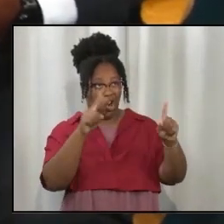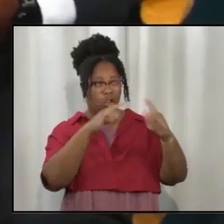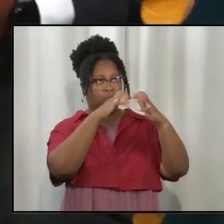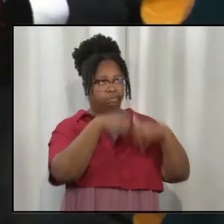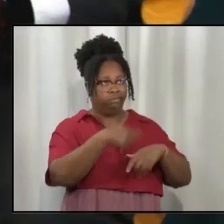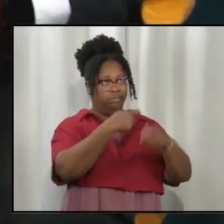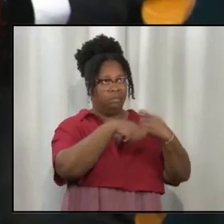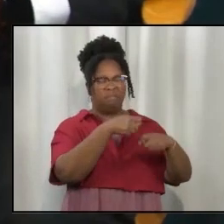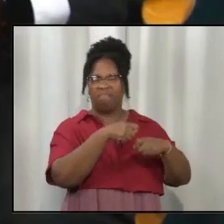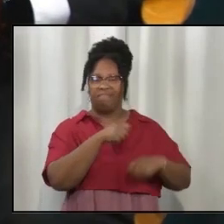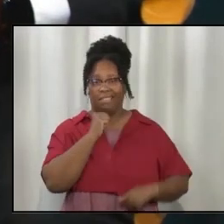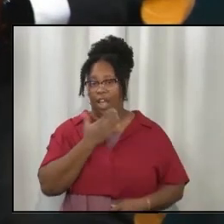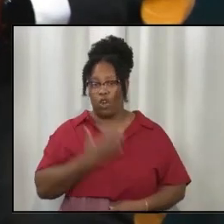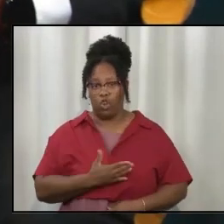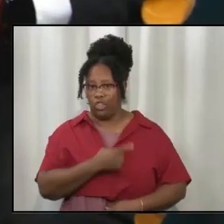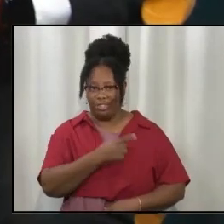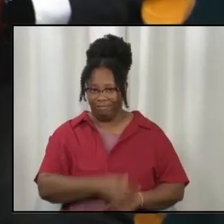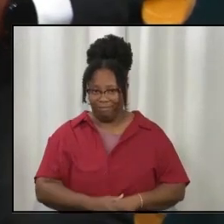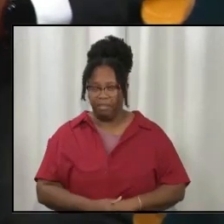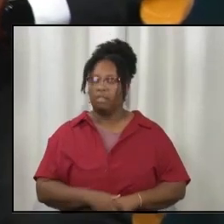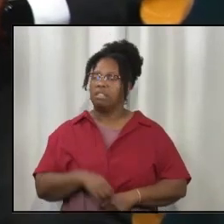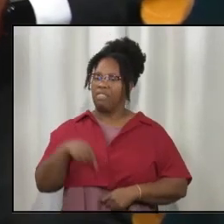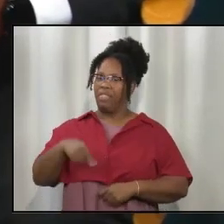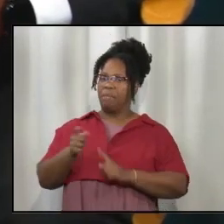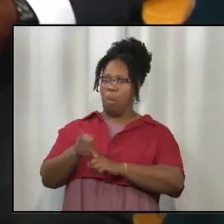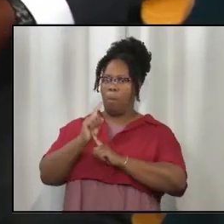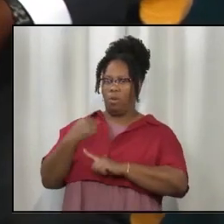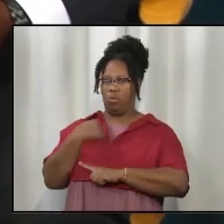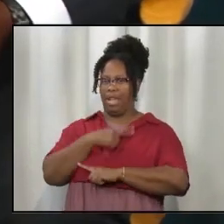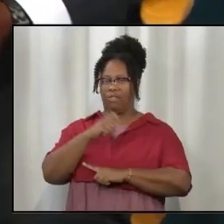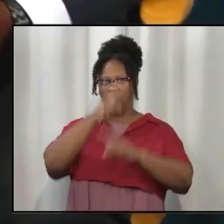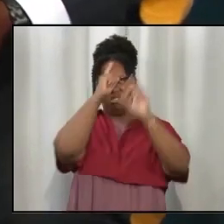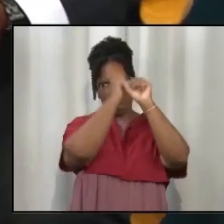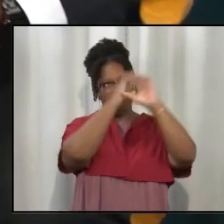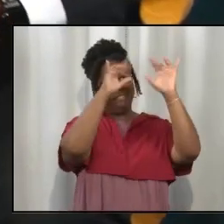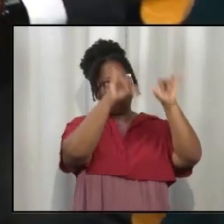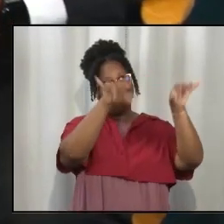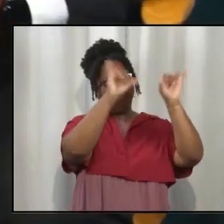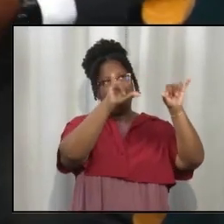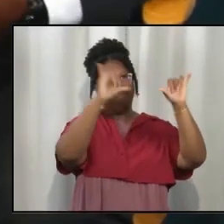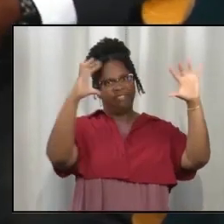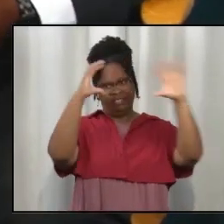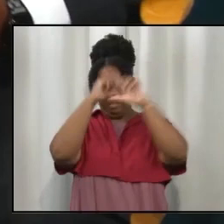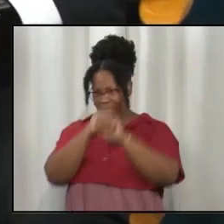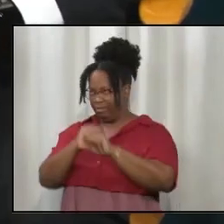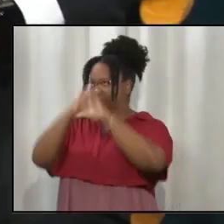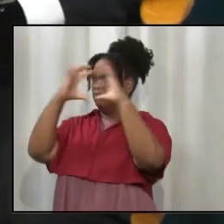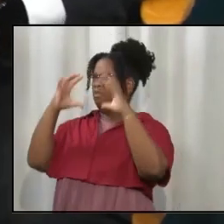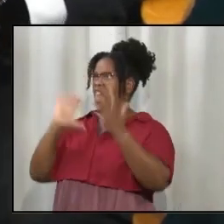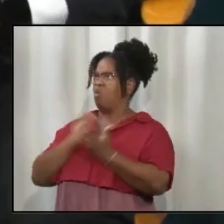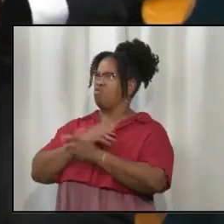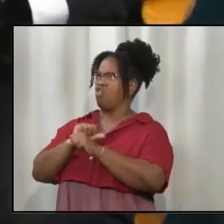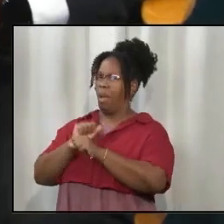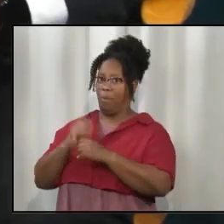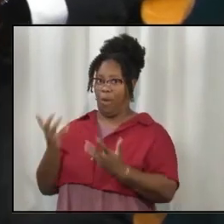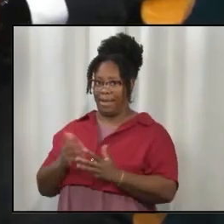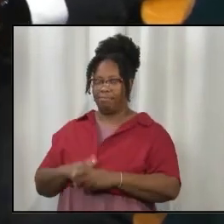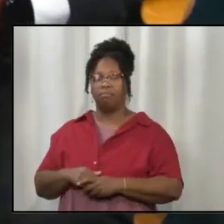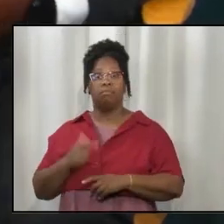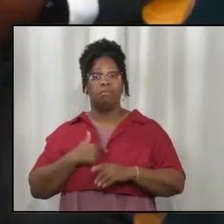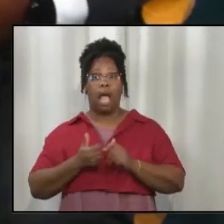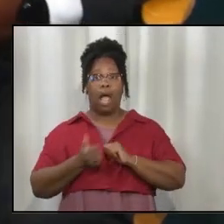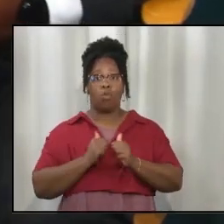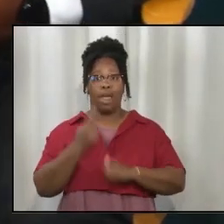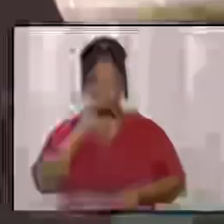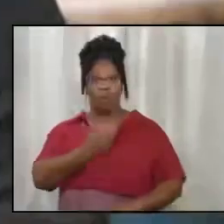is a moment where we have to really reimagine what all of our jobs are. When I ran for mayor, it wasn't that